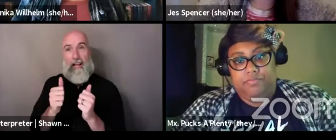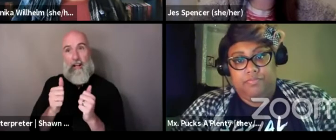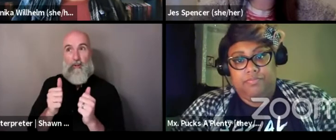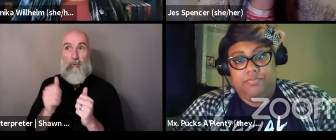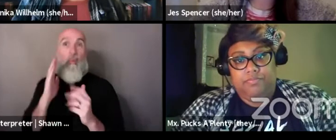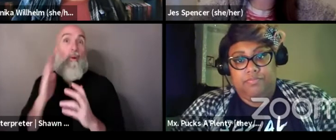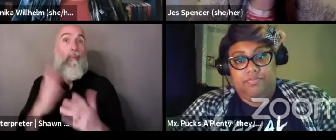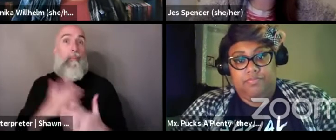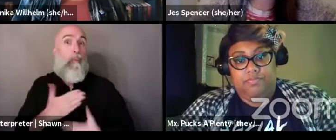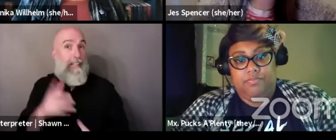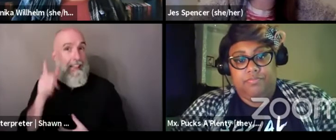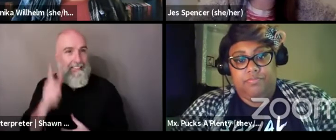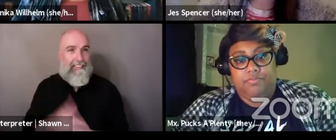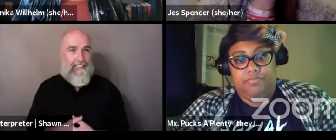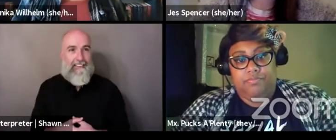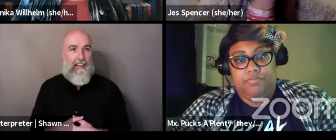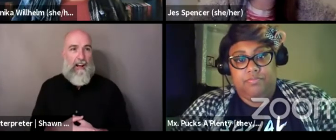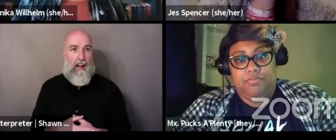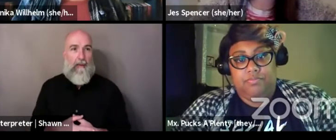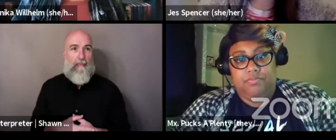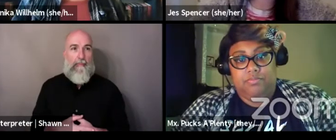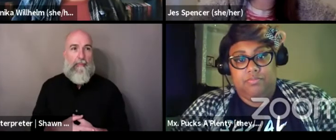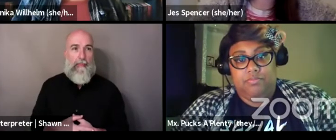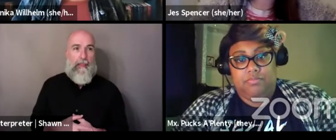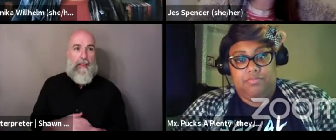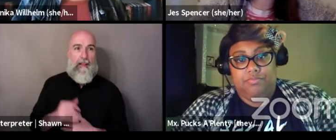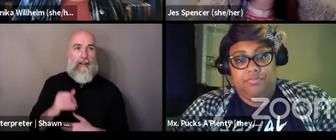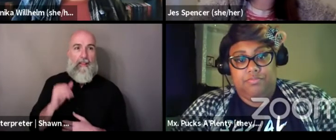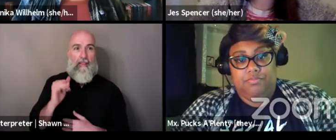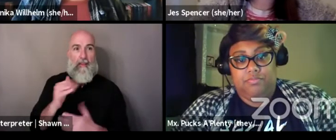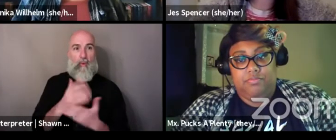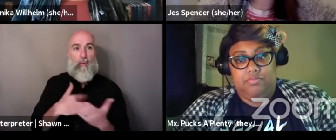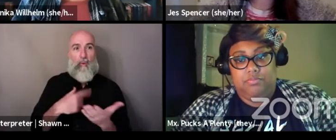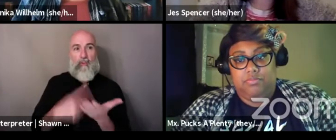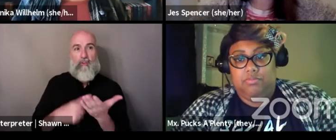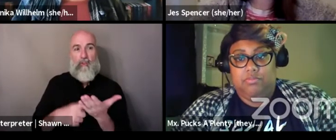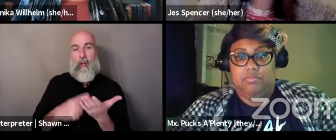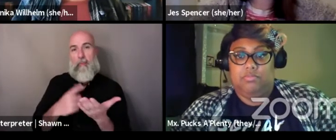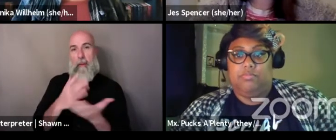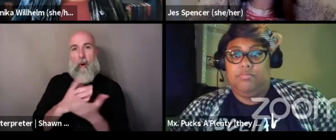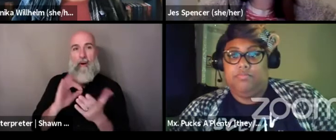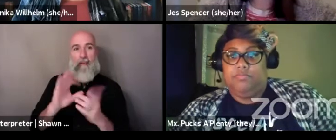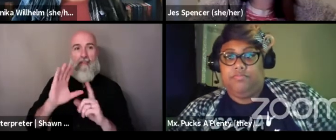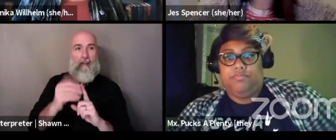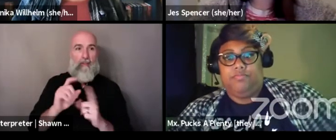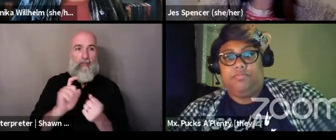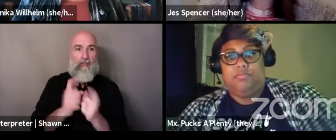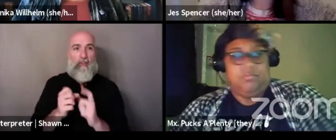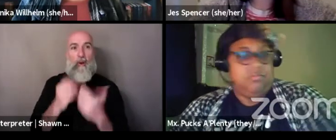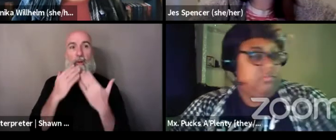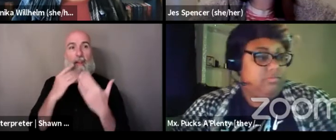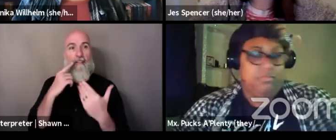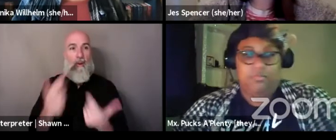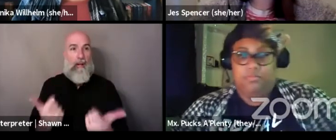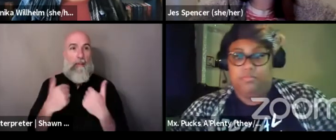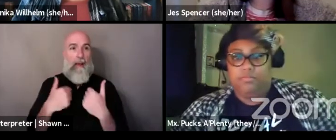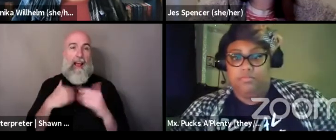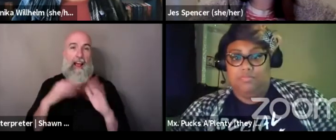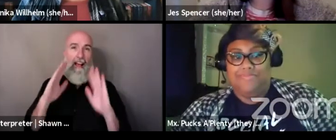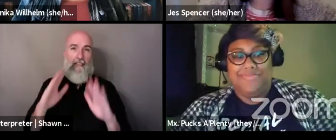who can get to listen. That's, as we talked about, part of the culture change. So thank you for coming and have a